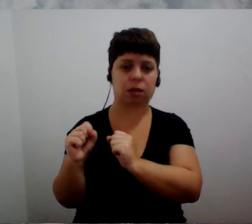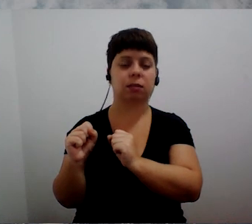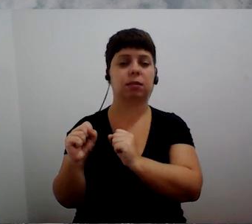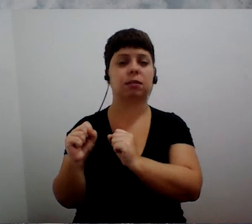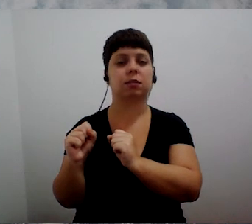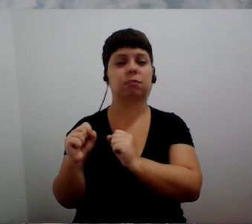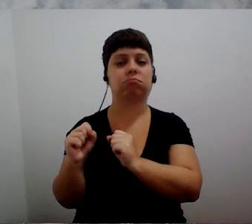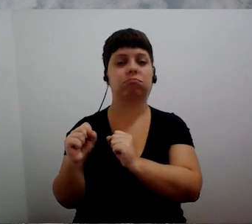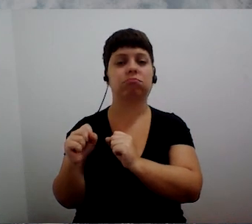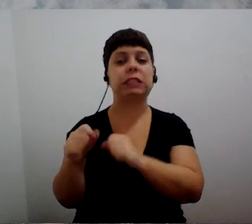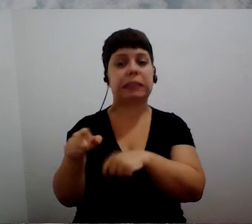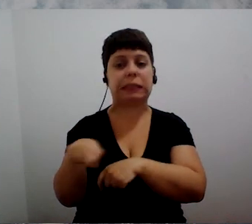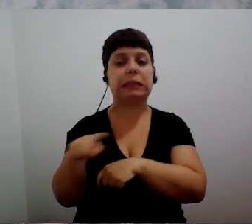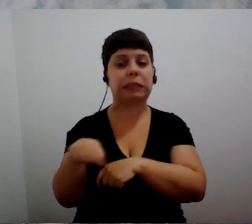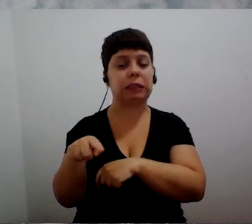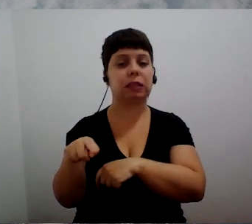companies in